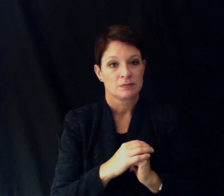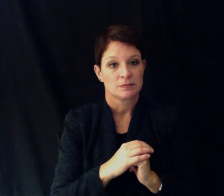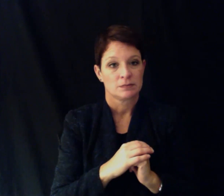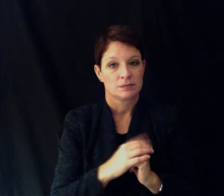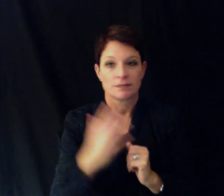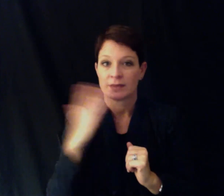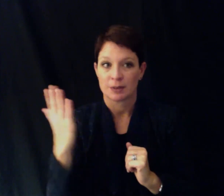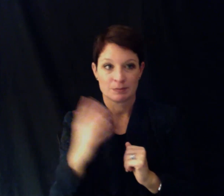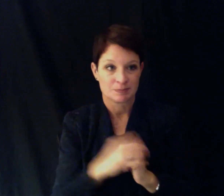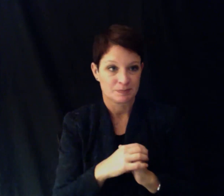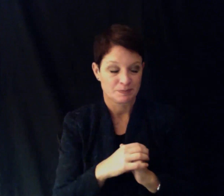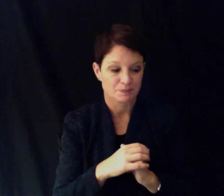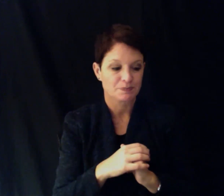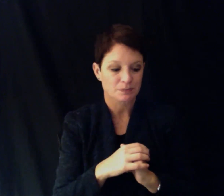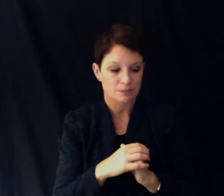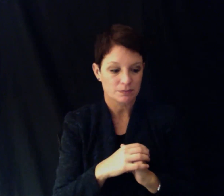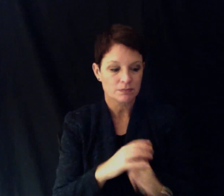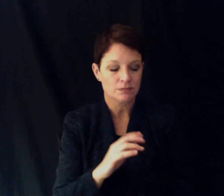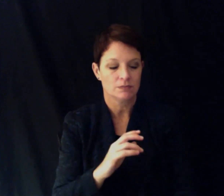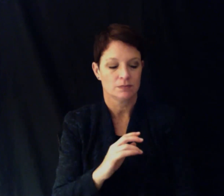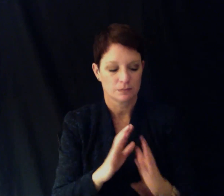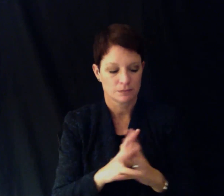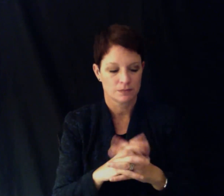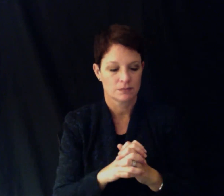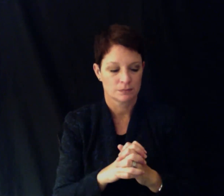Thank you. Let's see.